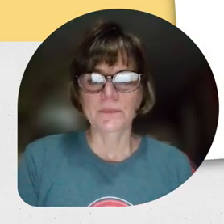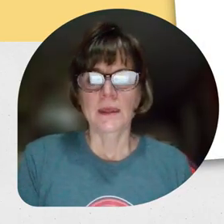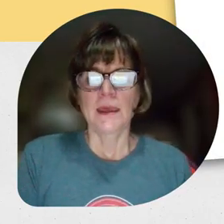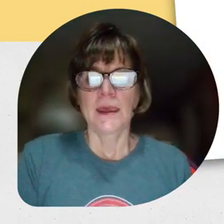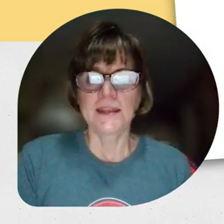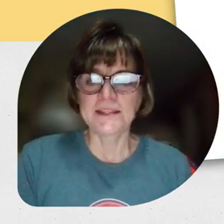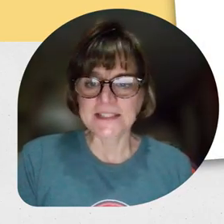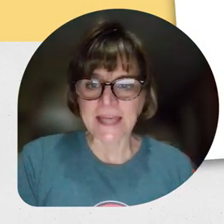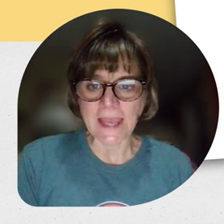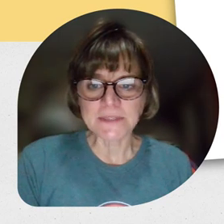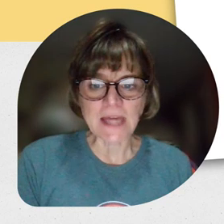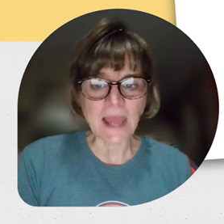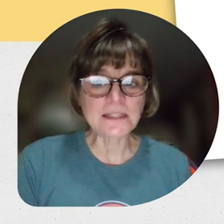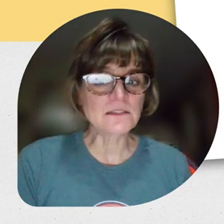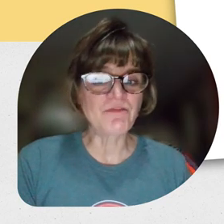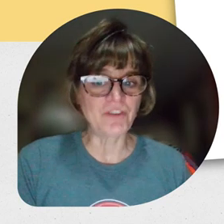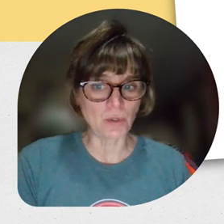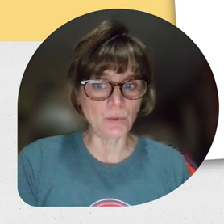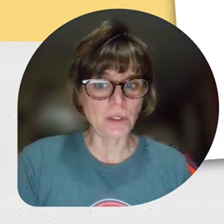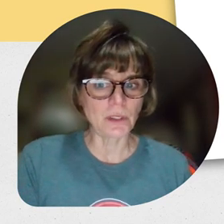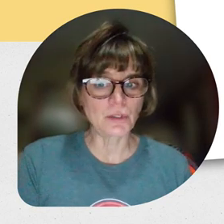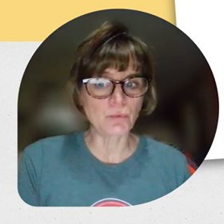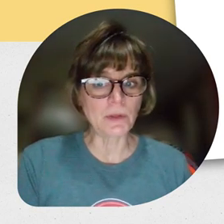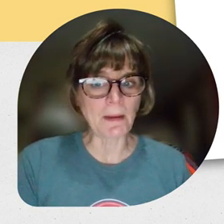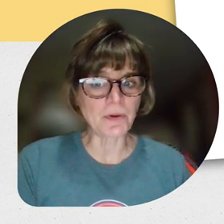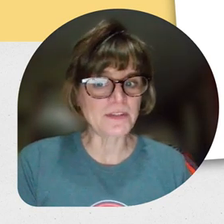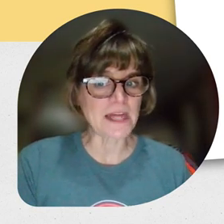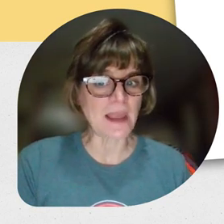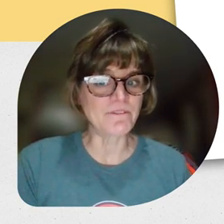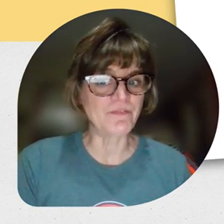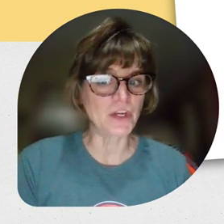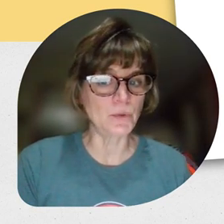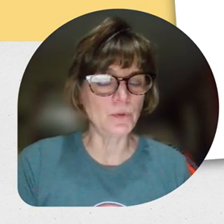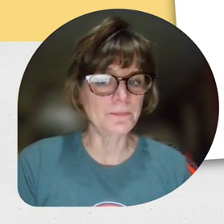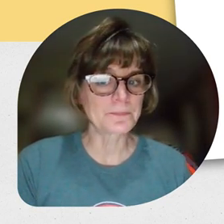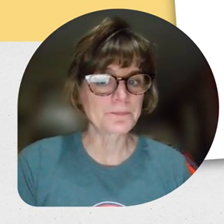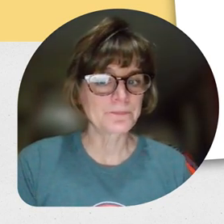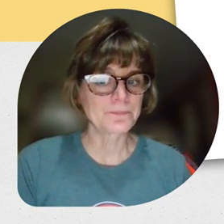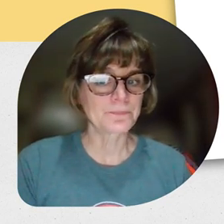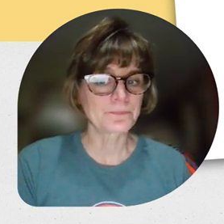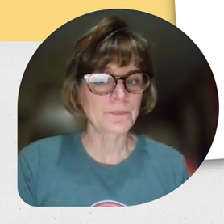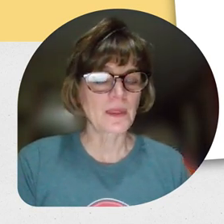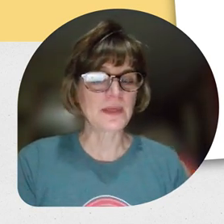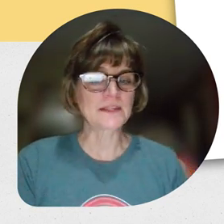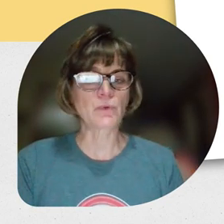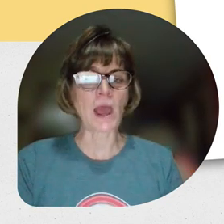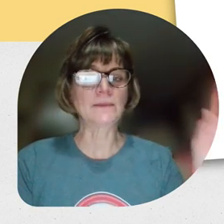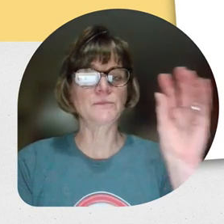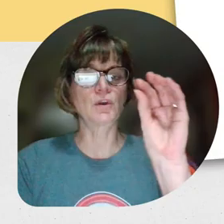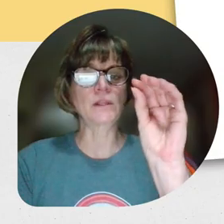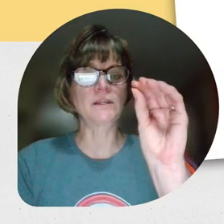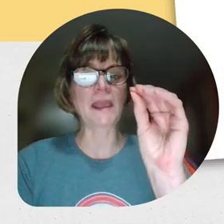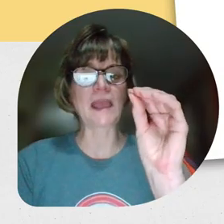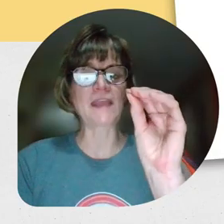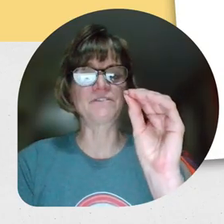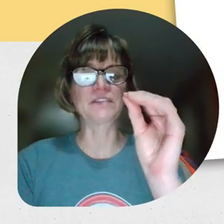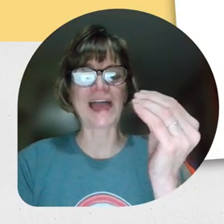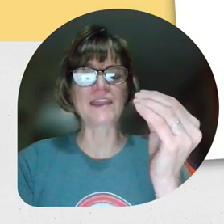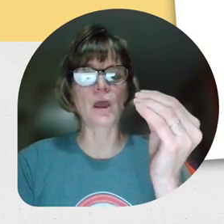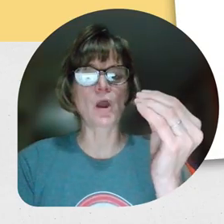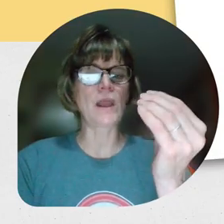Eat. It is the same sign as food. Do you remember the sign for food? That's right. You're going to make